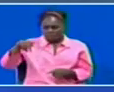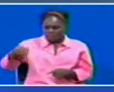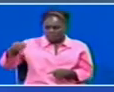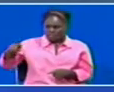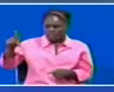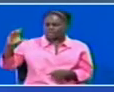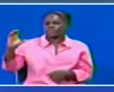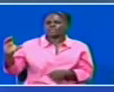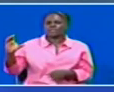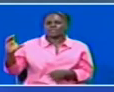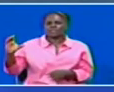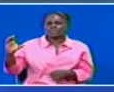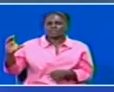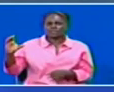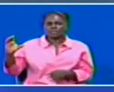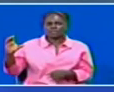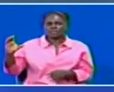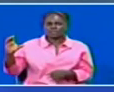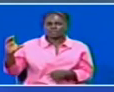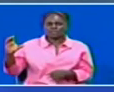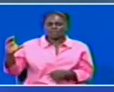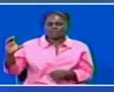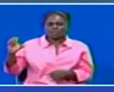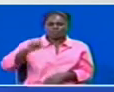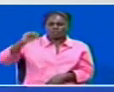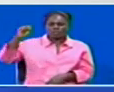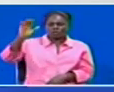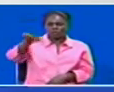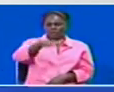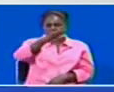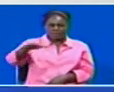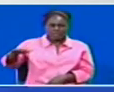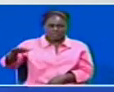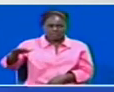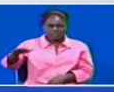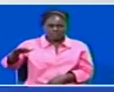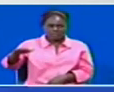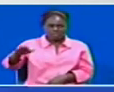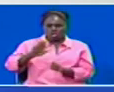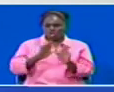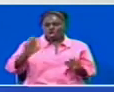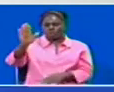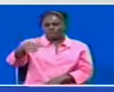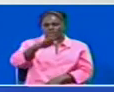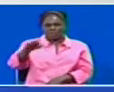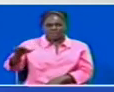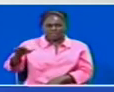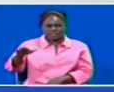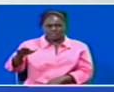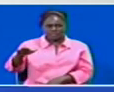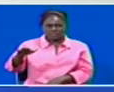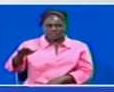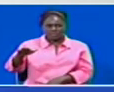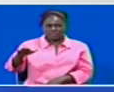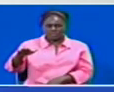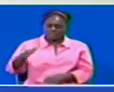Political Parties Liaison Committees, yeah. where you have political parliamentary political parties and non-parliamentary mm-hmm. political parties mm-hmm. at the very